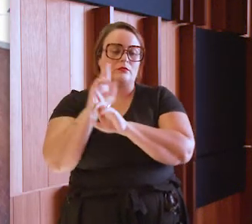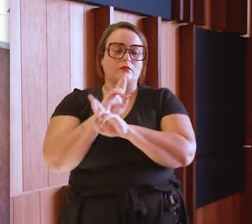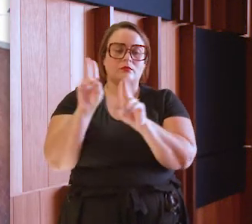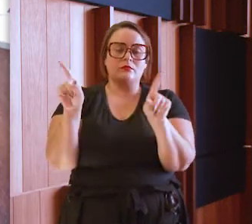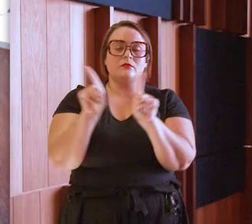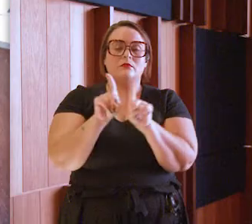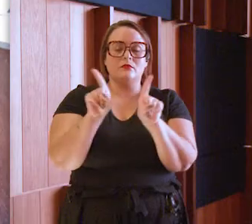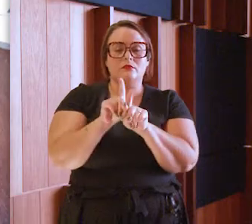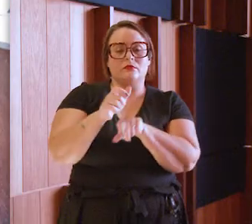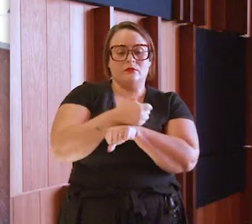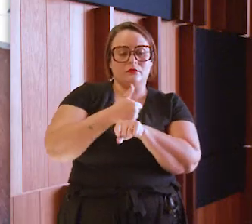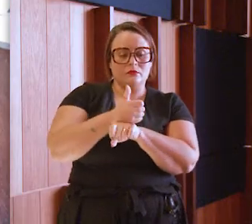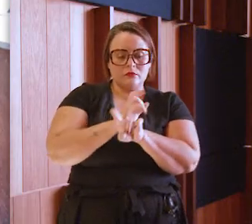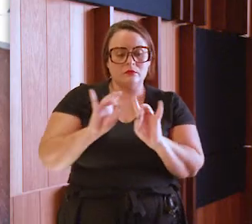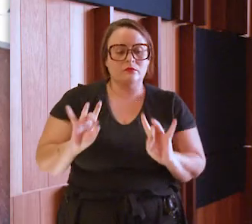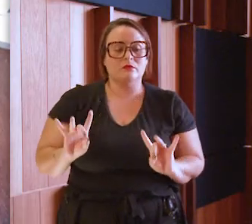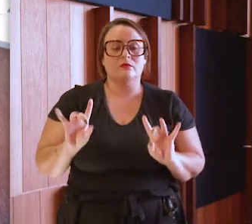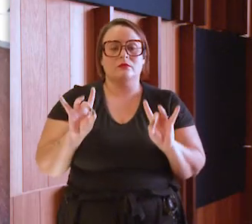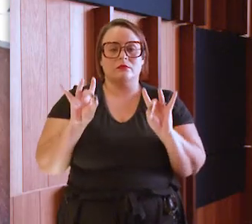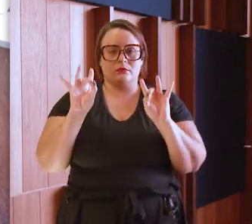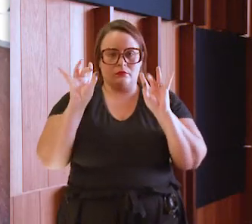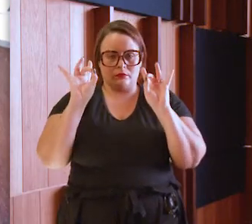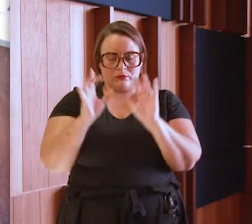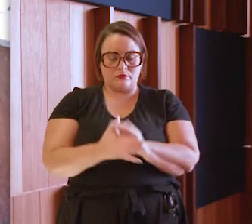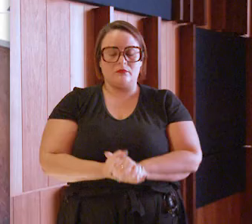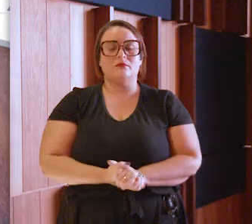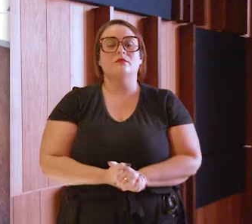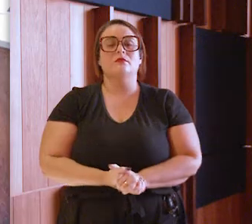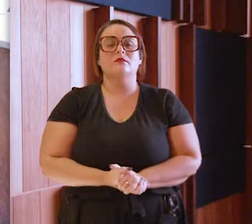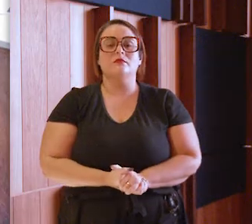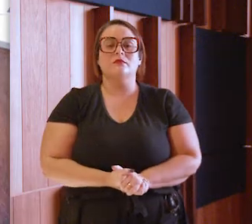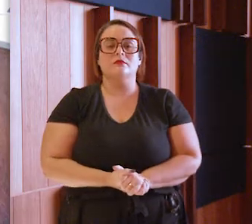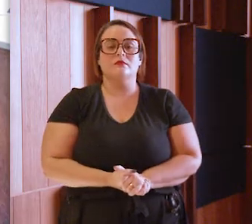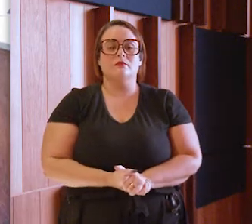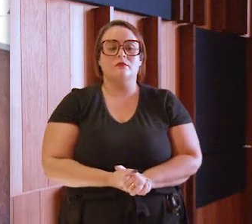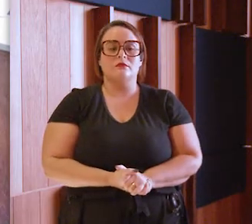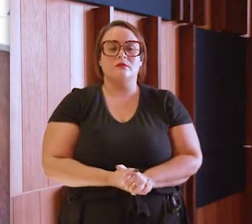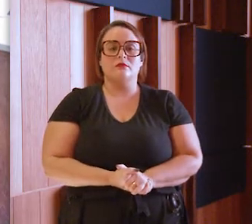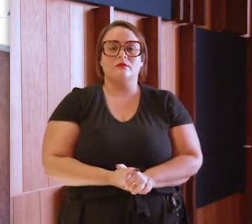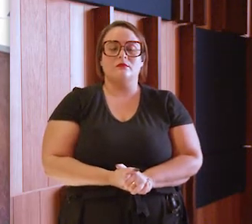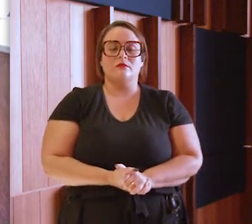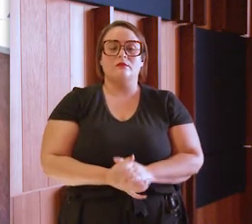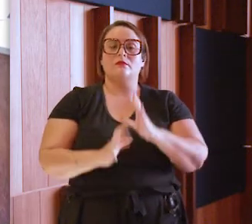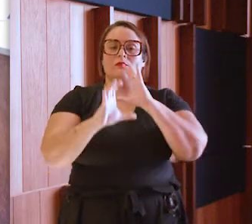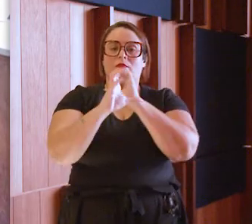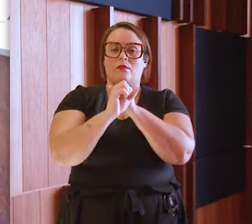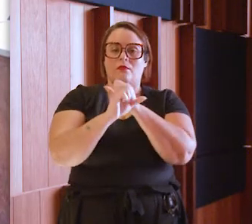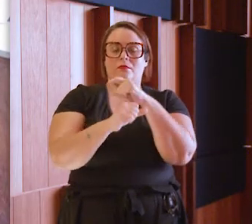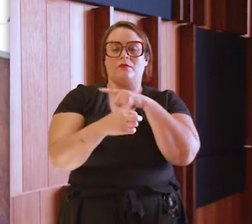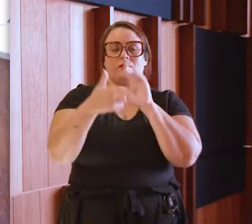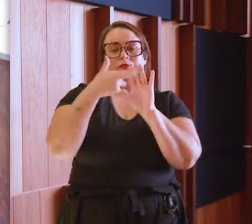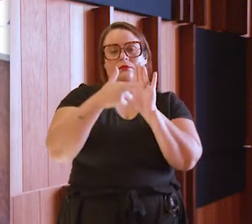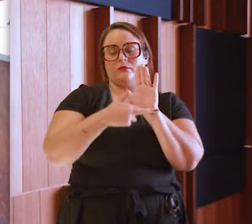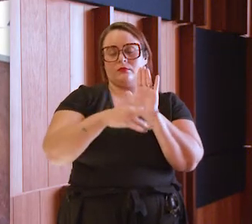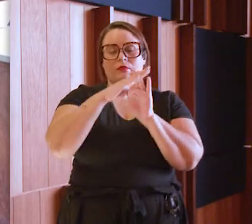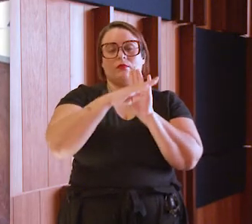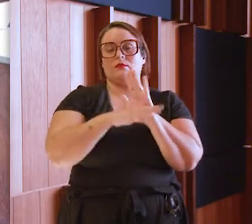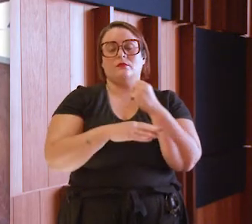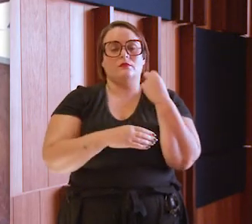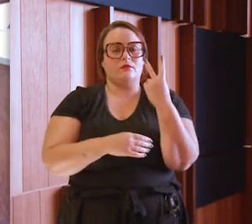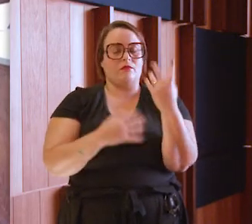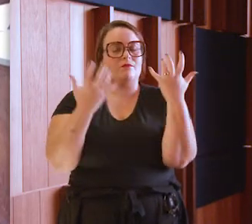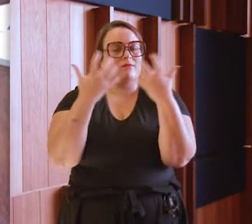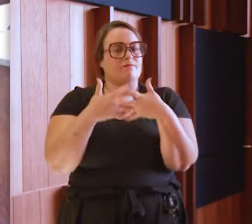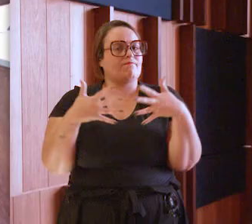The calculations of Pillar 2 are incredibly complex, and we definitely, this is not a time to reinvent the wheel. Unfortunately, we don't